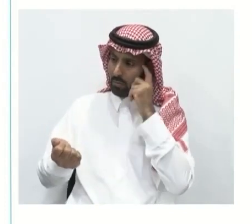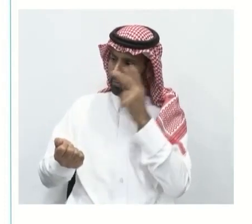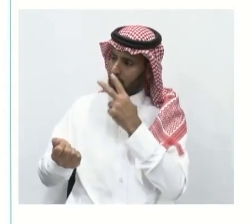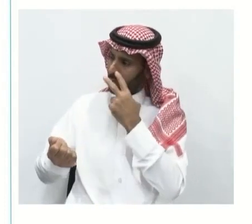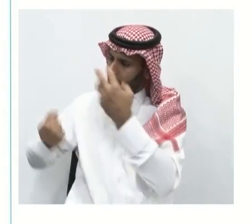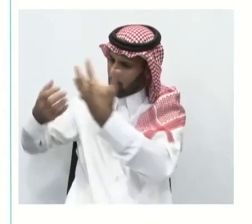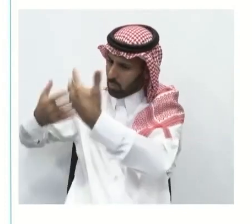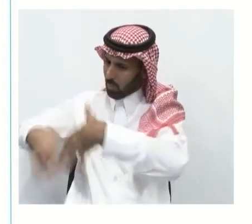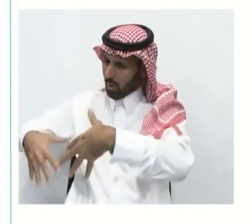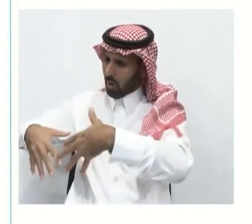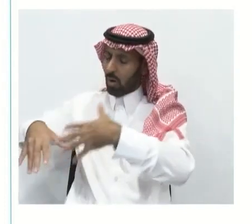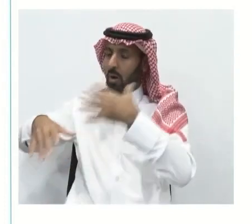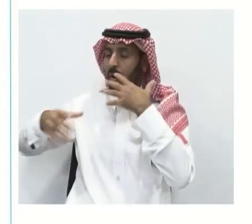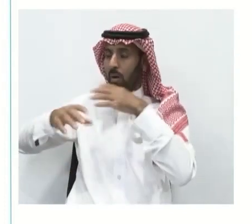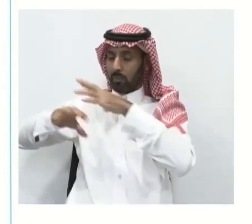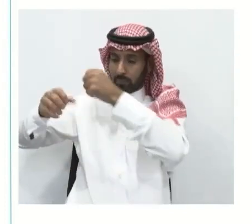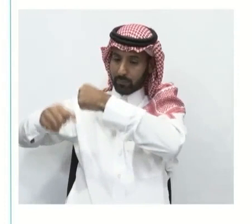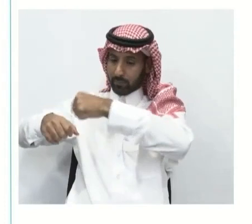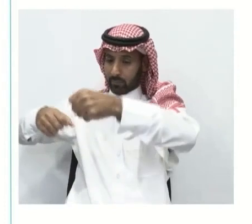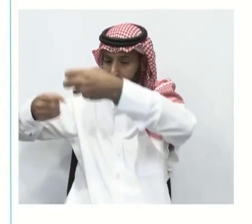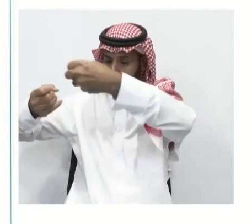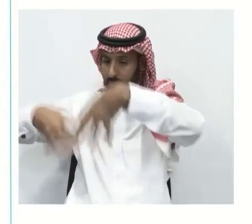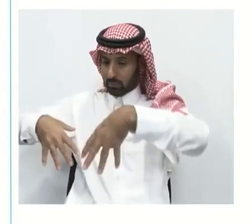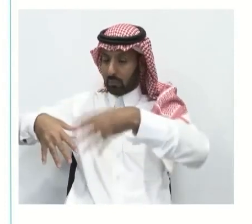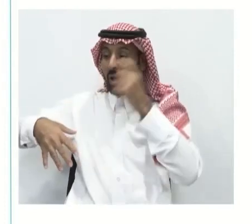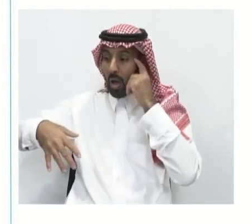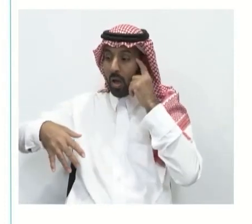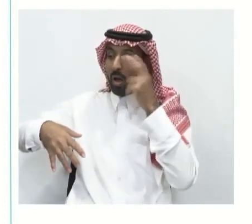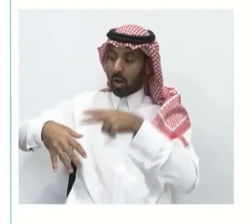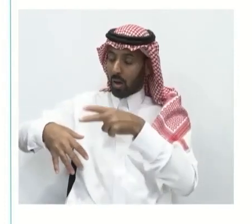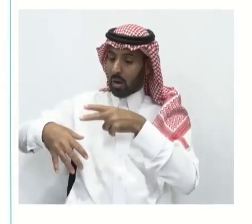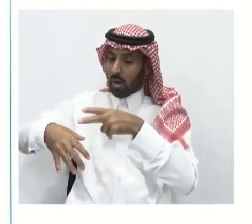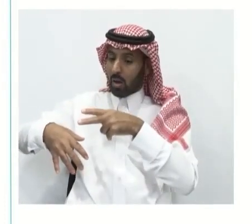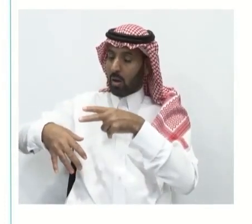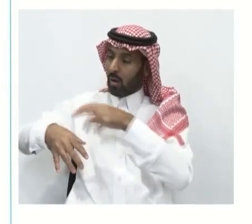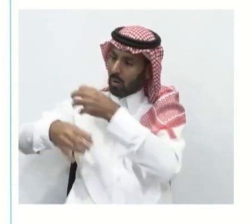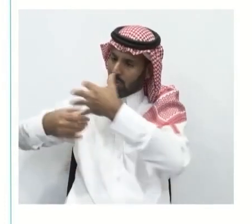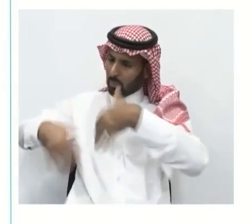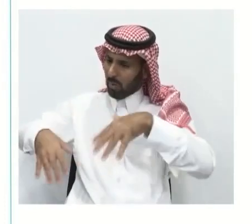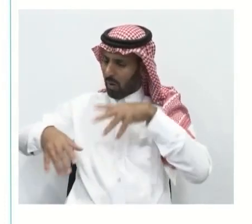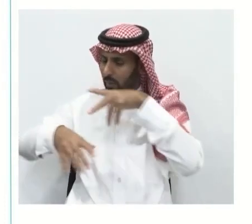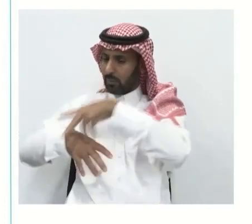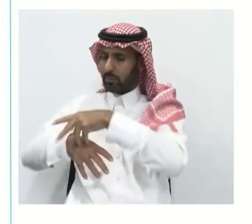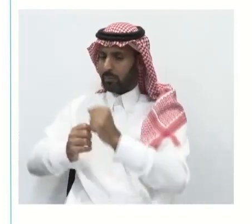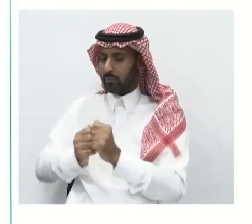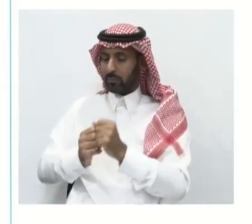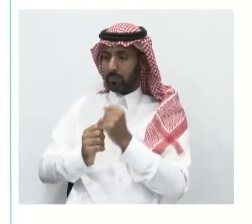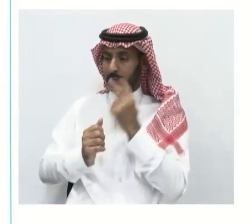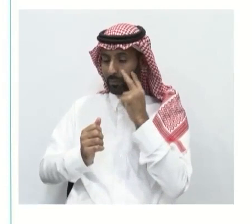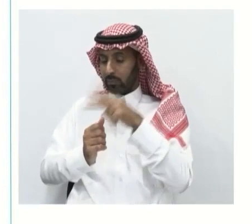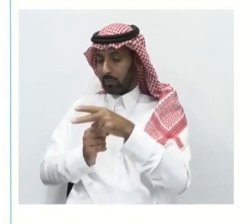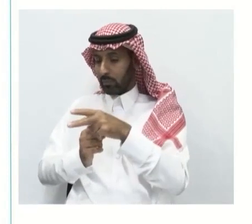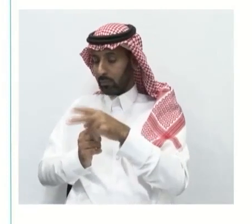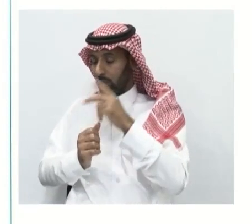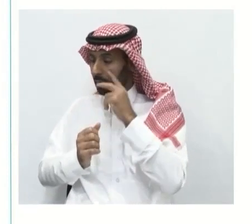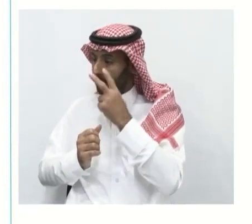a lot of broken glass on the pavement. I looked up and realized that the display window had been broken. Combs looked out the broken